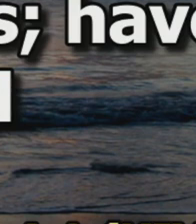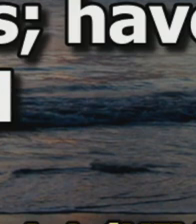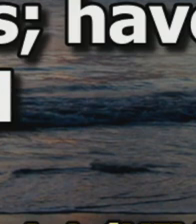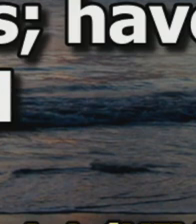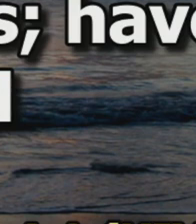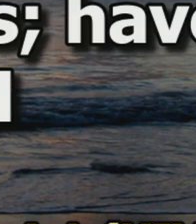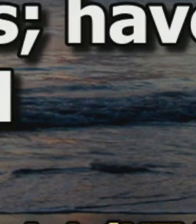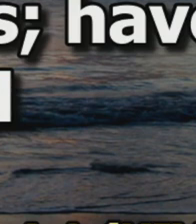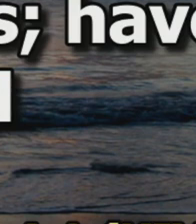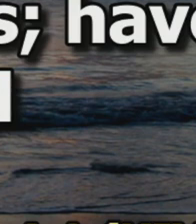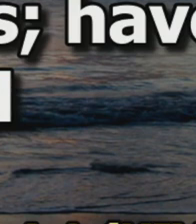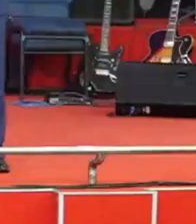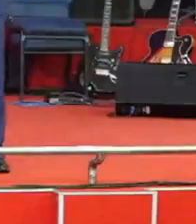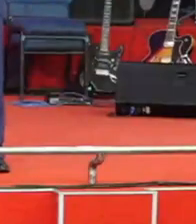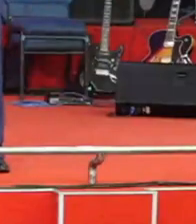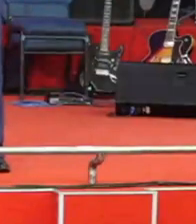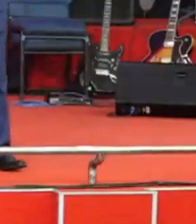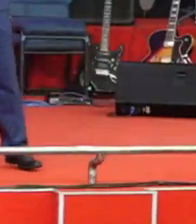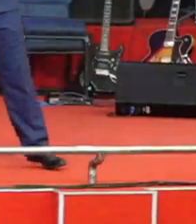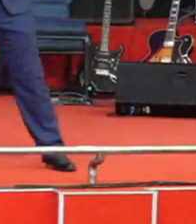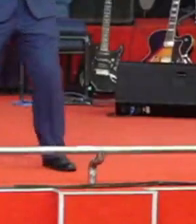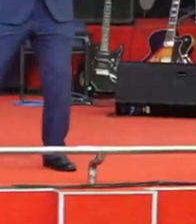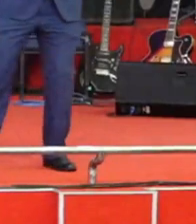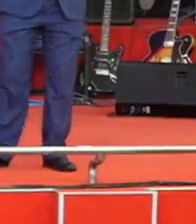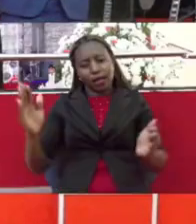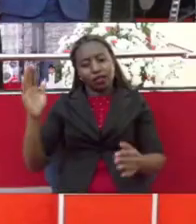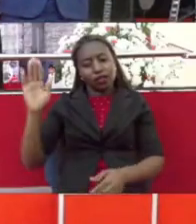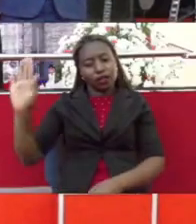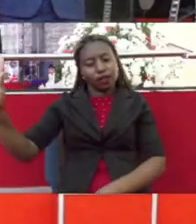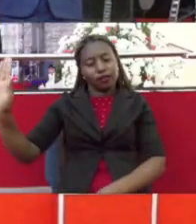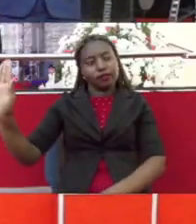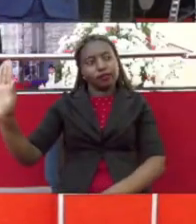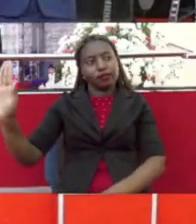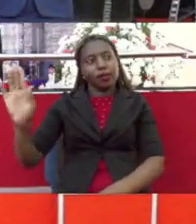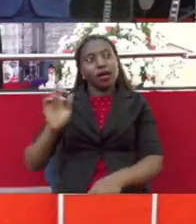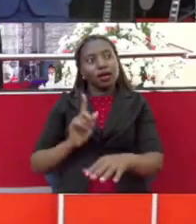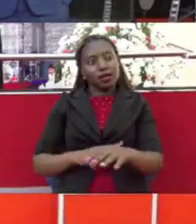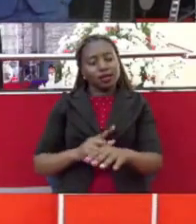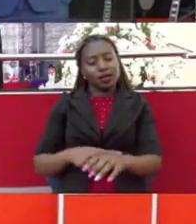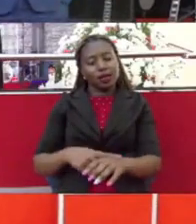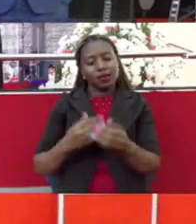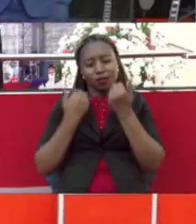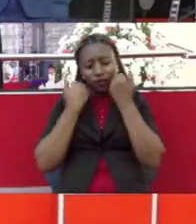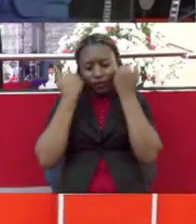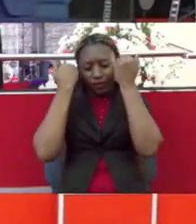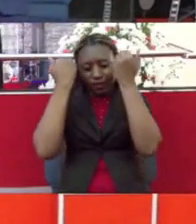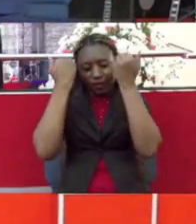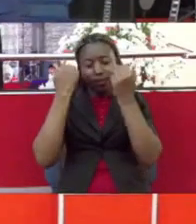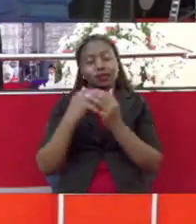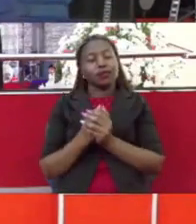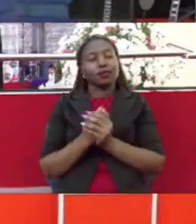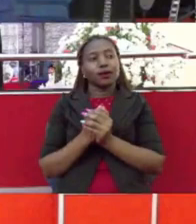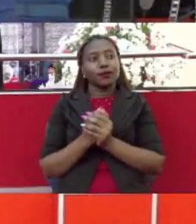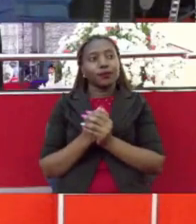anatoa ushuhuda that God enraged him. Ya kwamba Mungu alimpanua in his time of distress. Wakati alikuwa